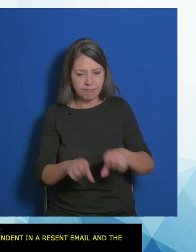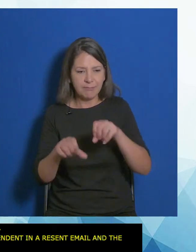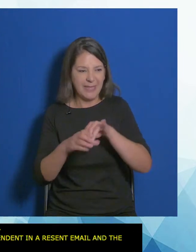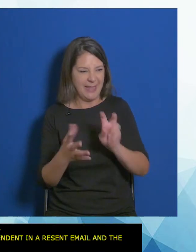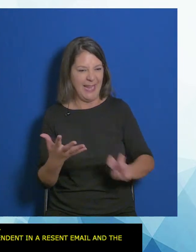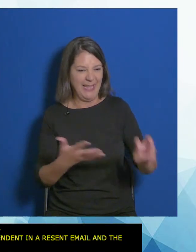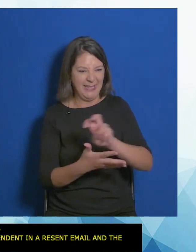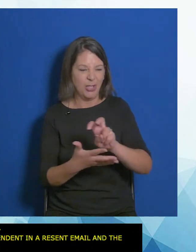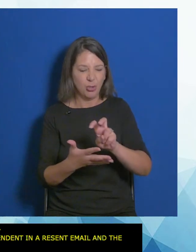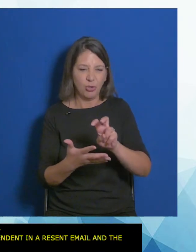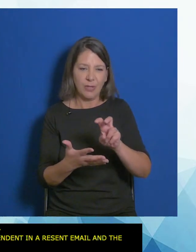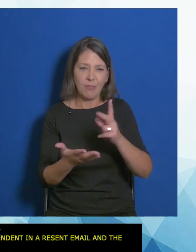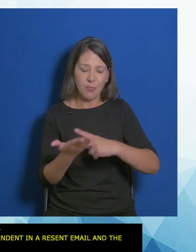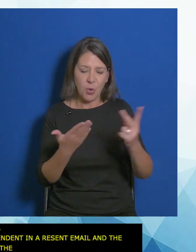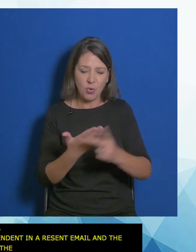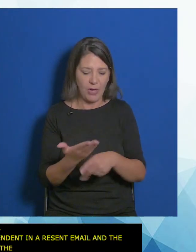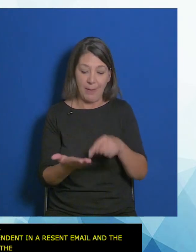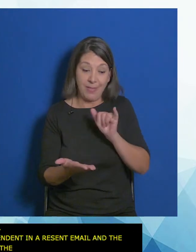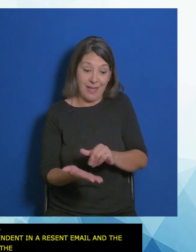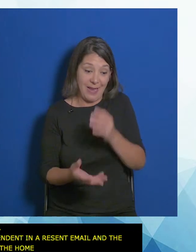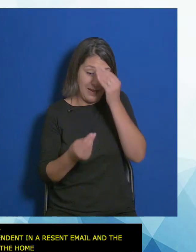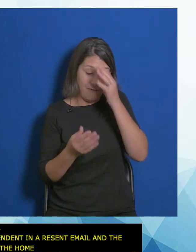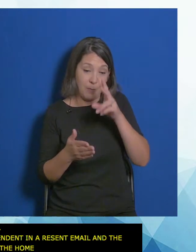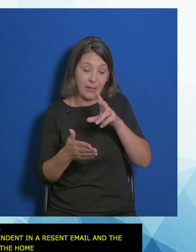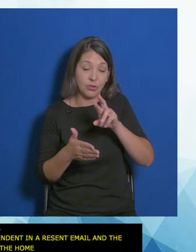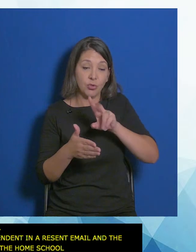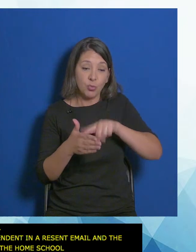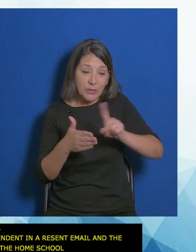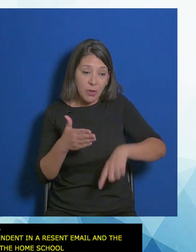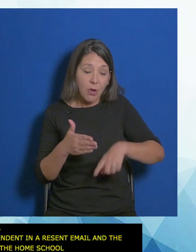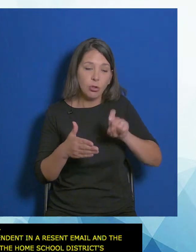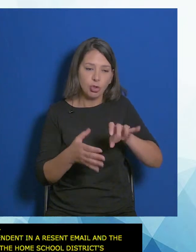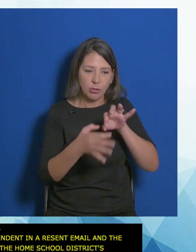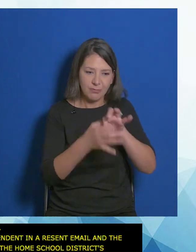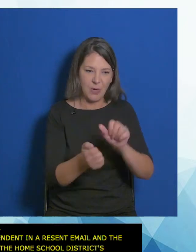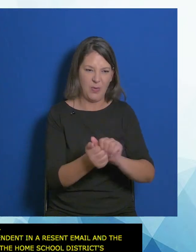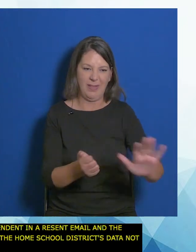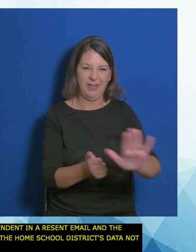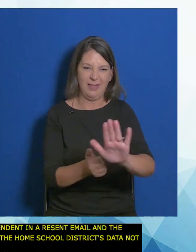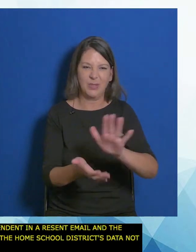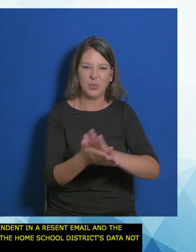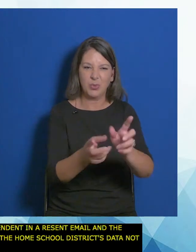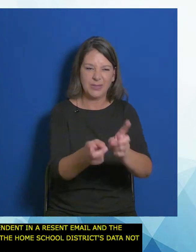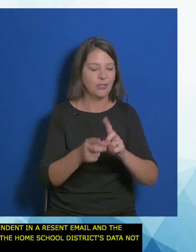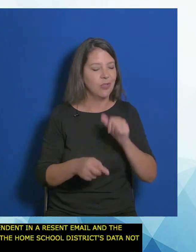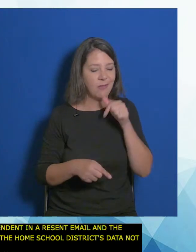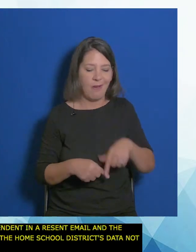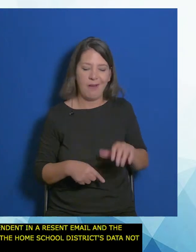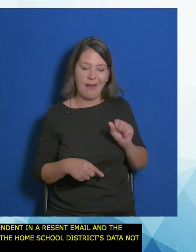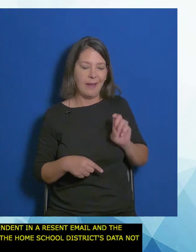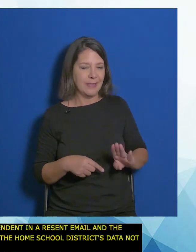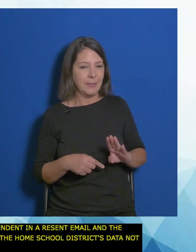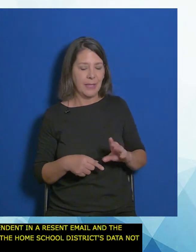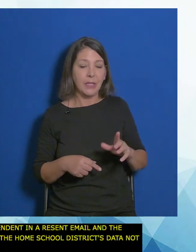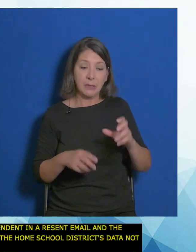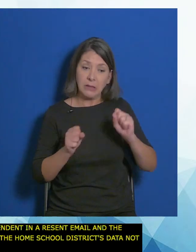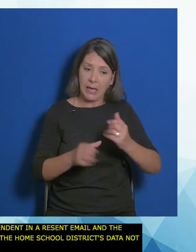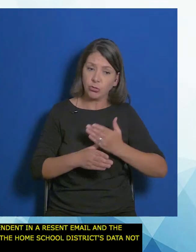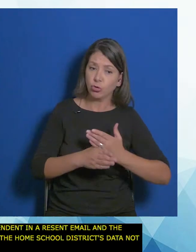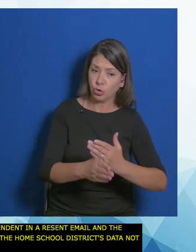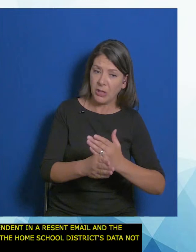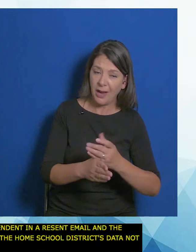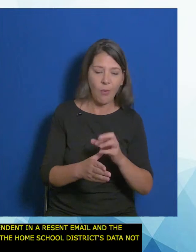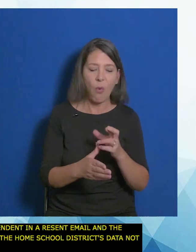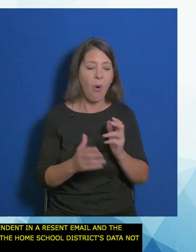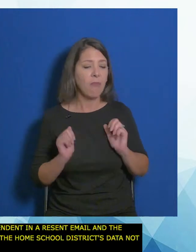is the home school district's data, not ASDB's data. Each separate school district can share or not share